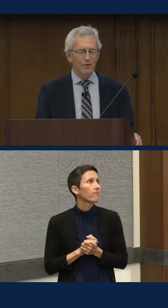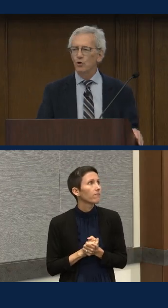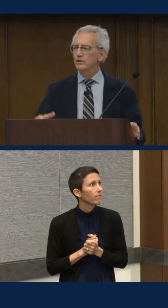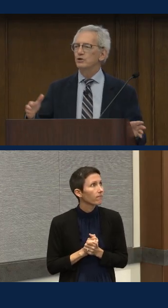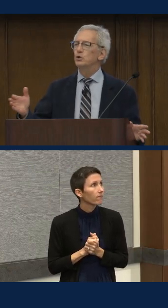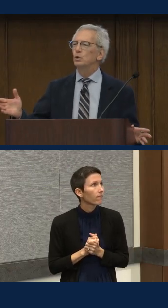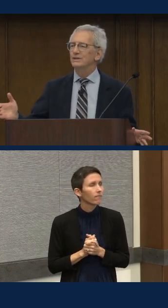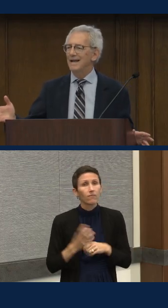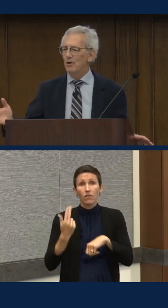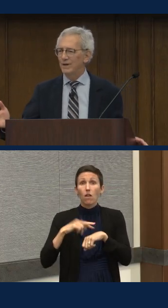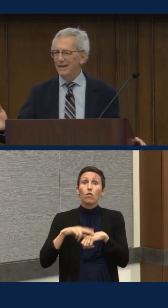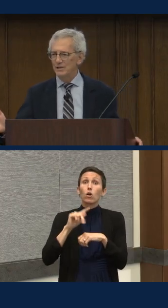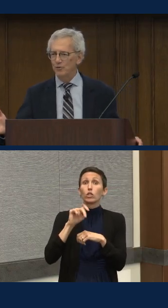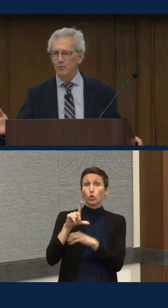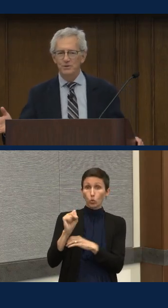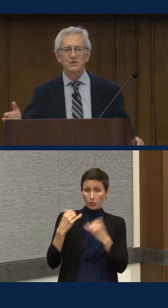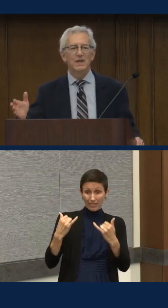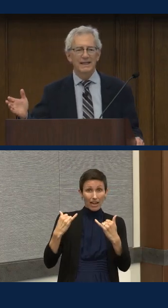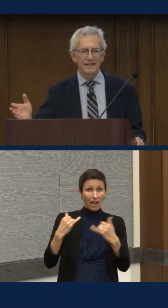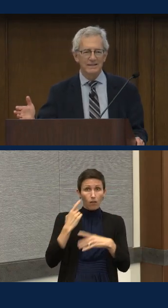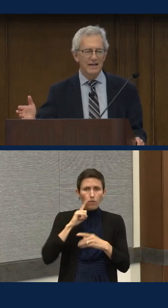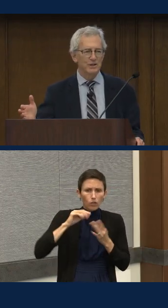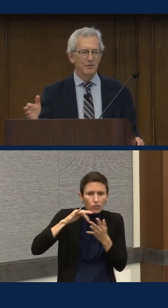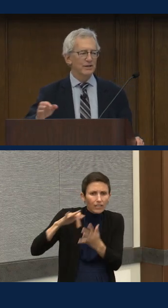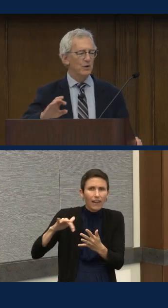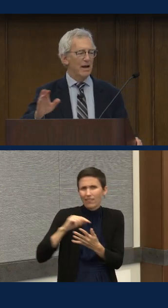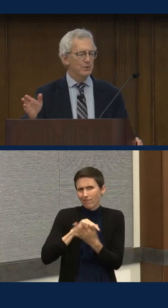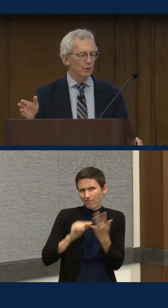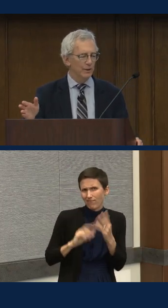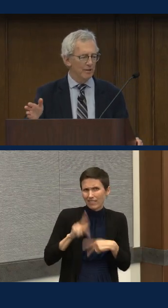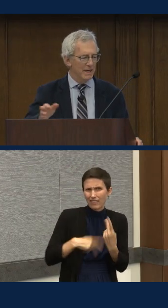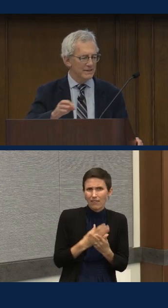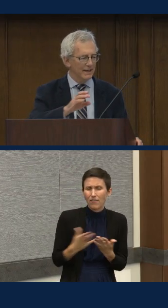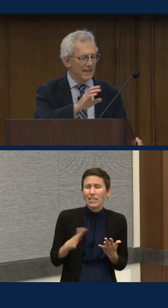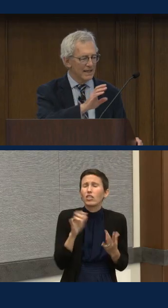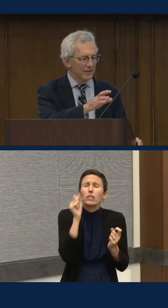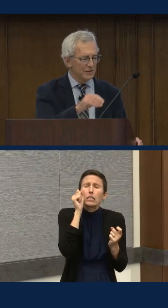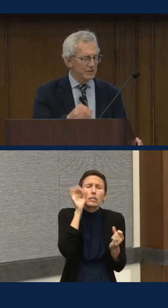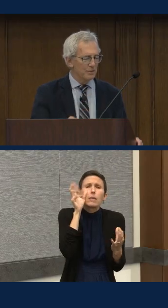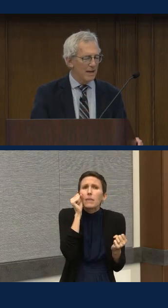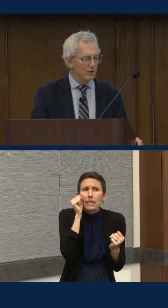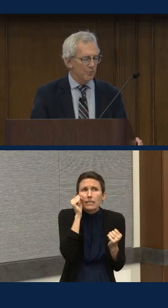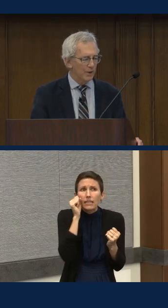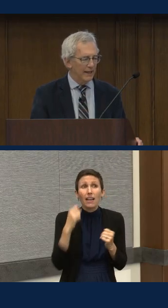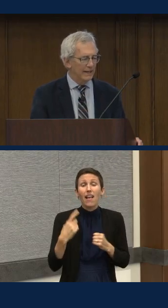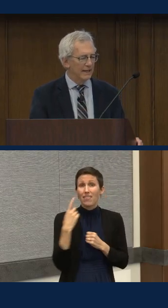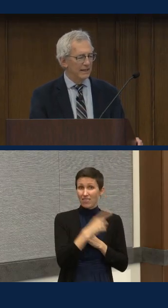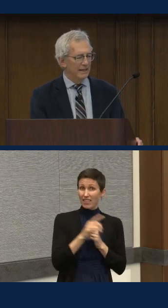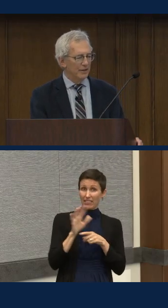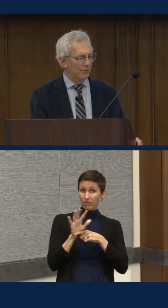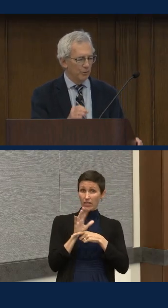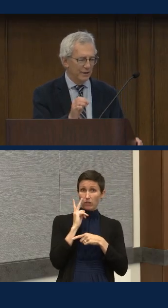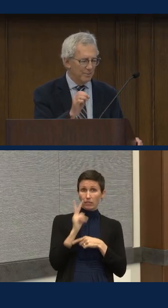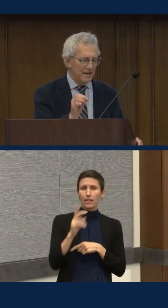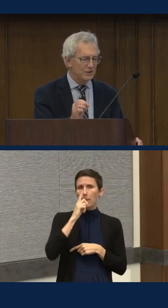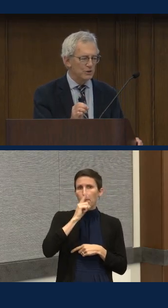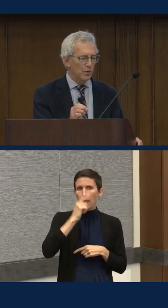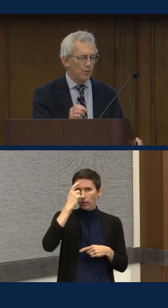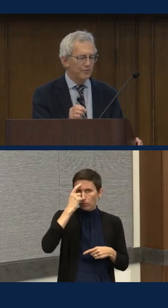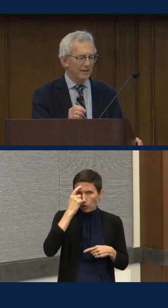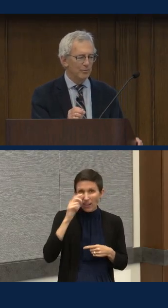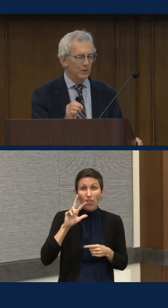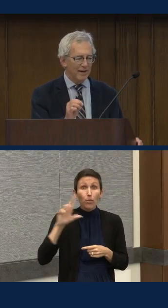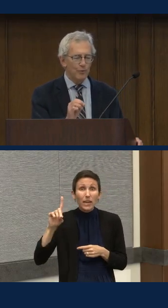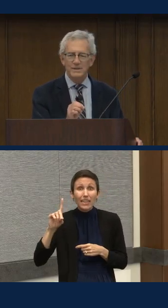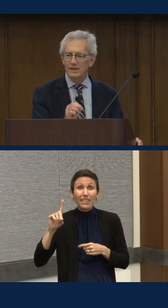And of course, the tools nowadays for studying these kinds of things are absolutely amazing. This is a mouse brain in 3 dimensions